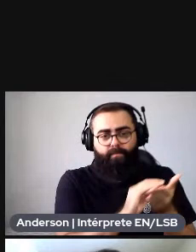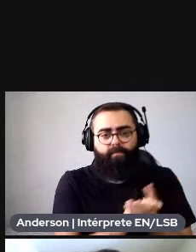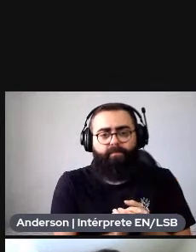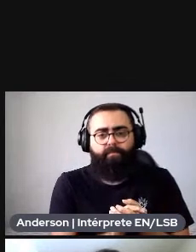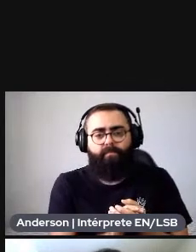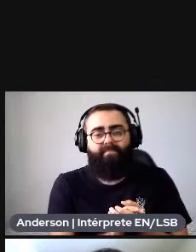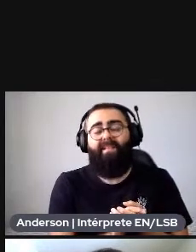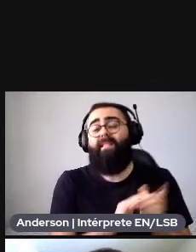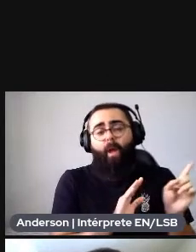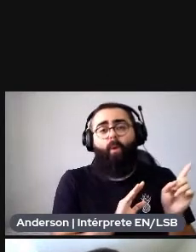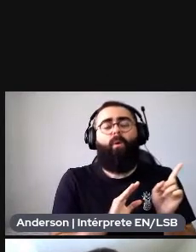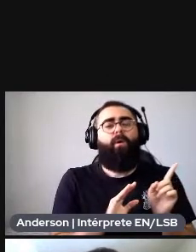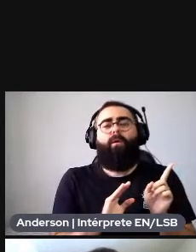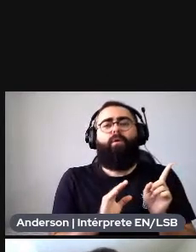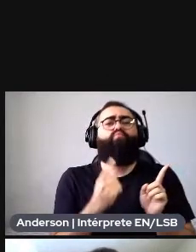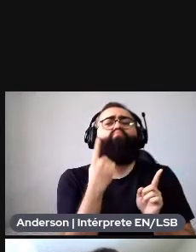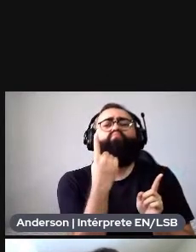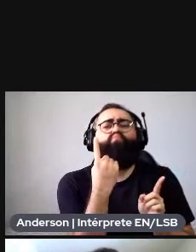indefinite article,